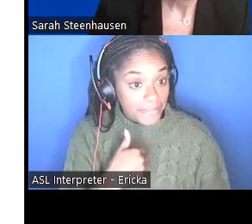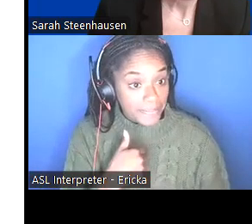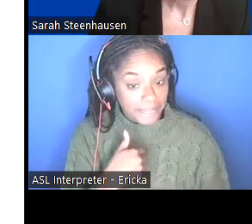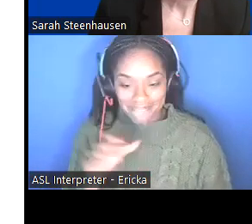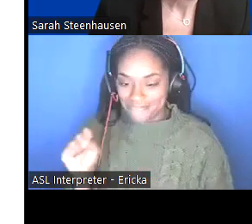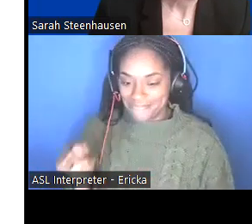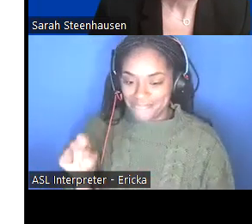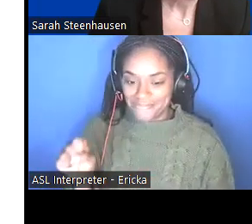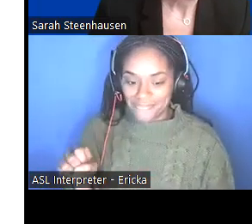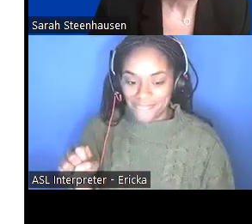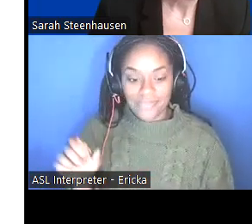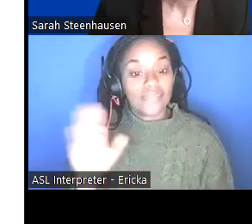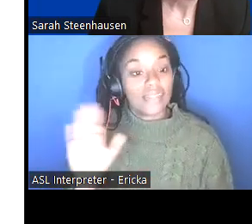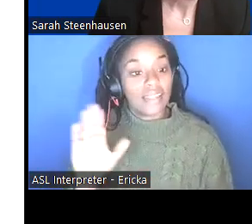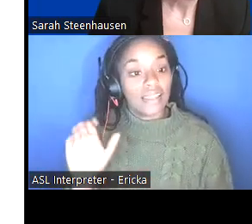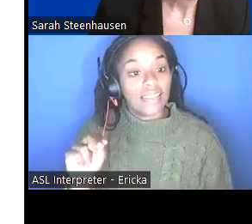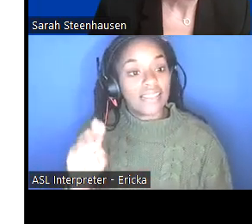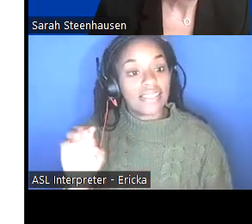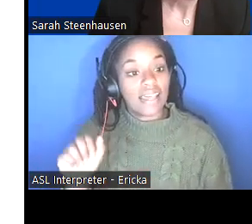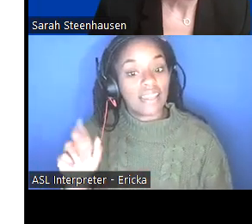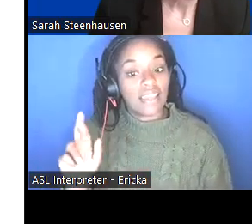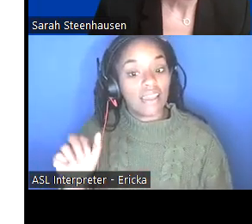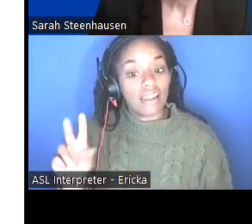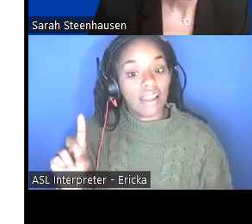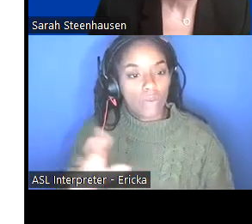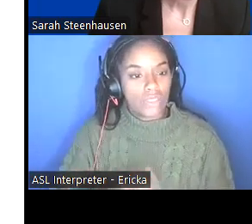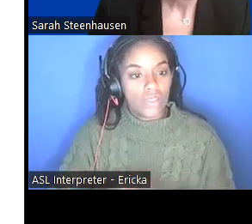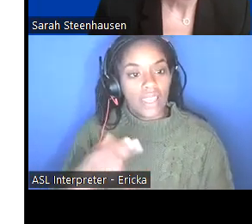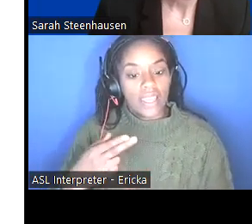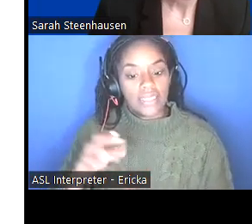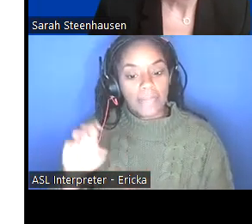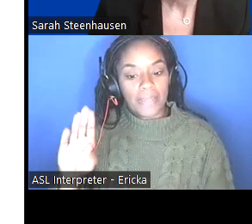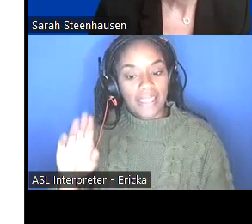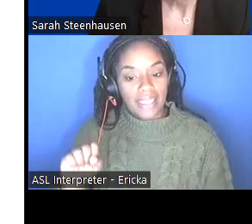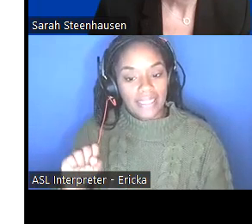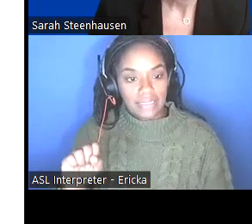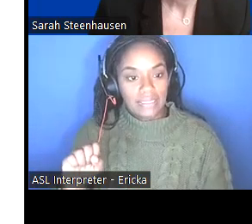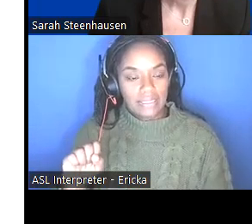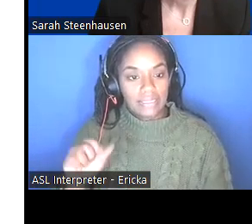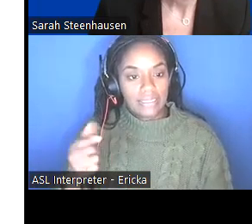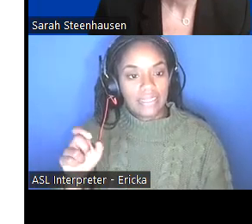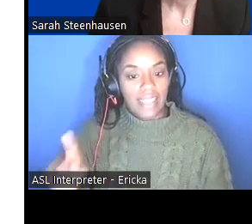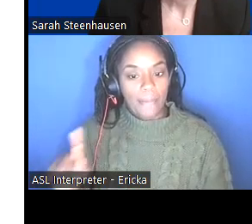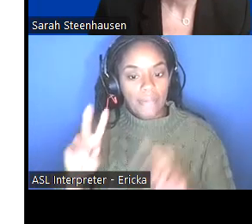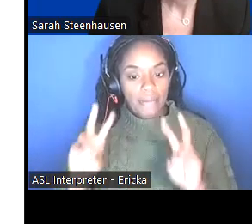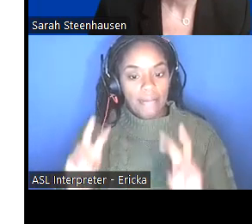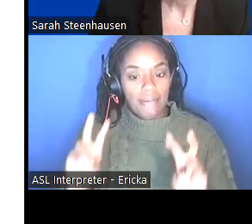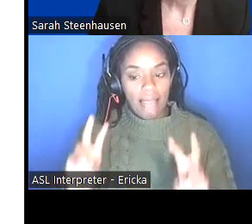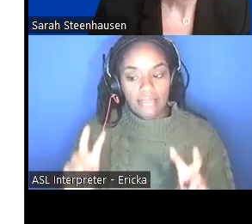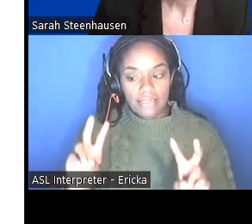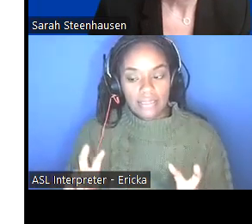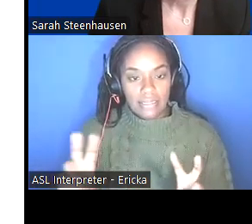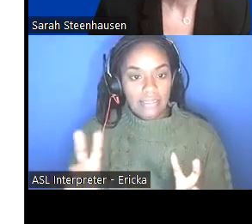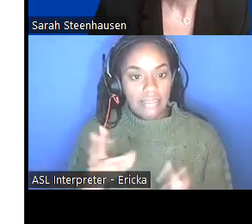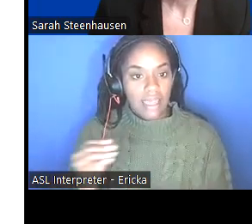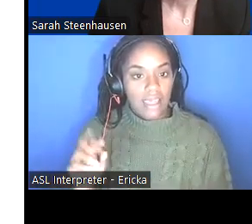Yes. Okay, this is Connie Arnold. I was already on the HCBS gaps analysis and